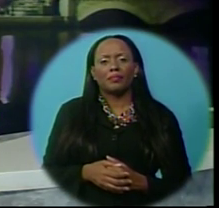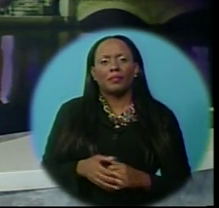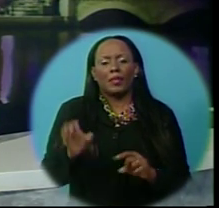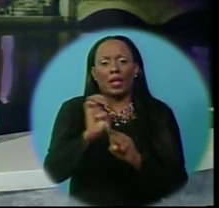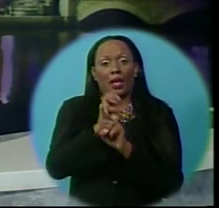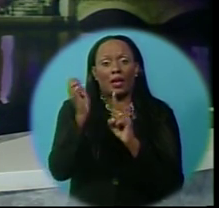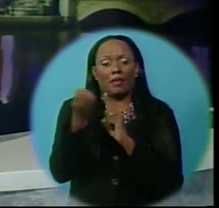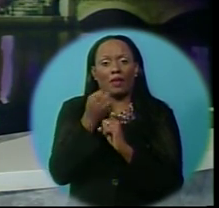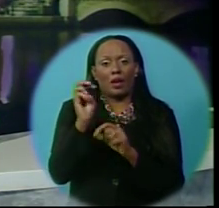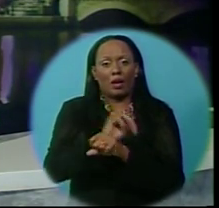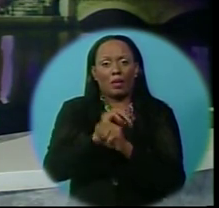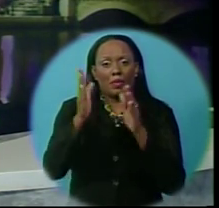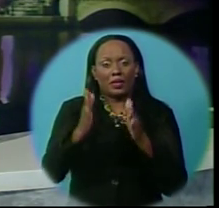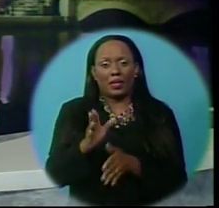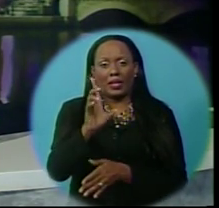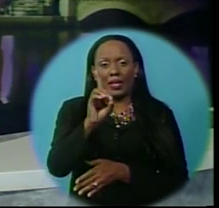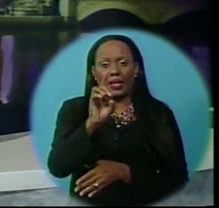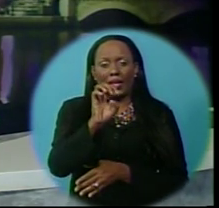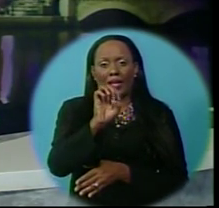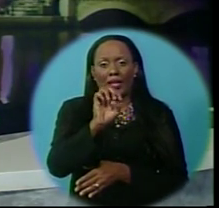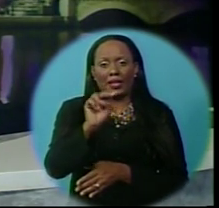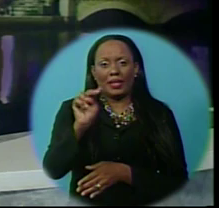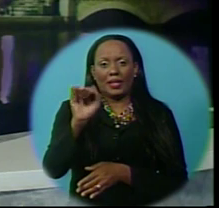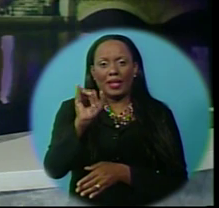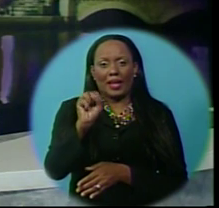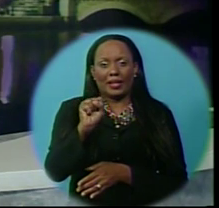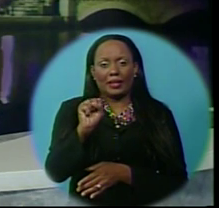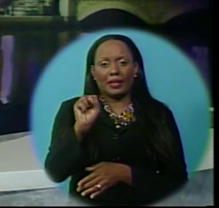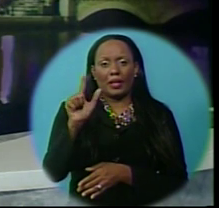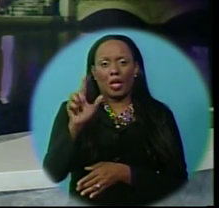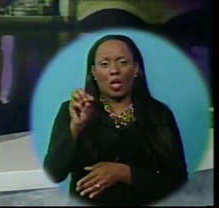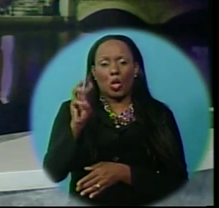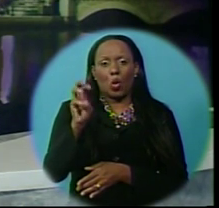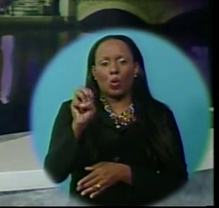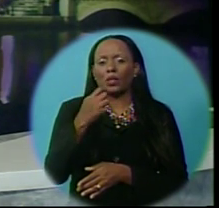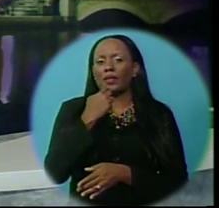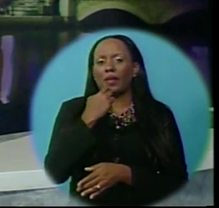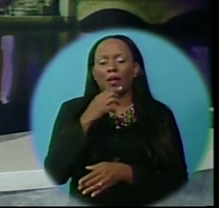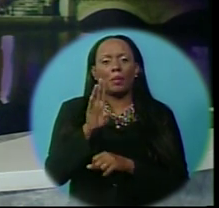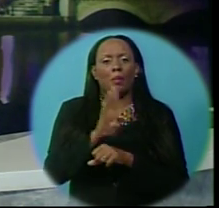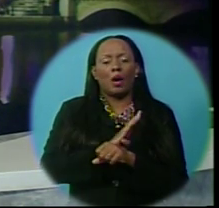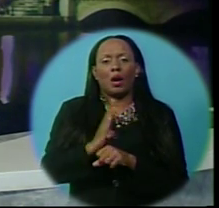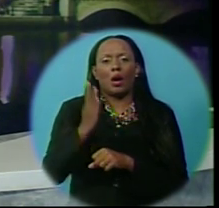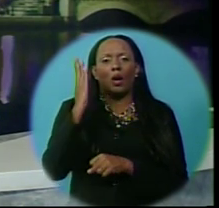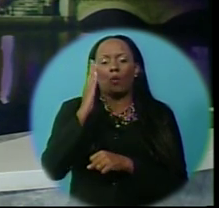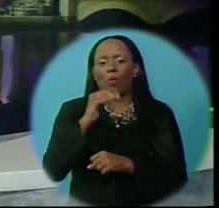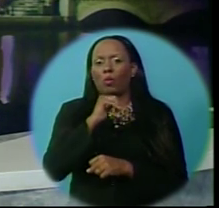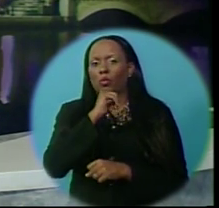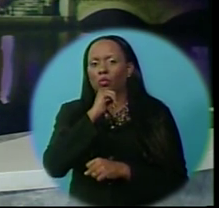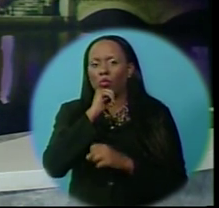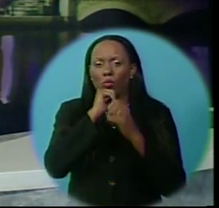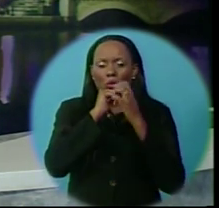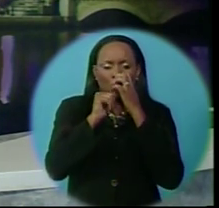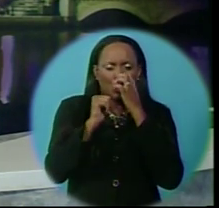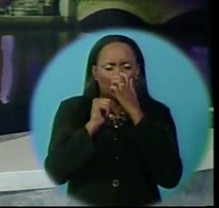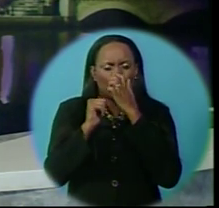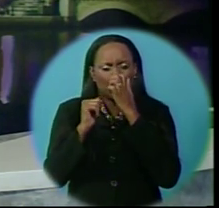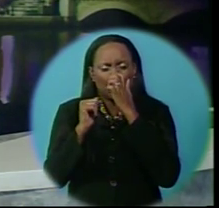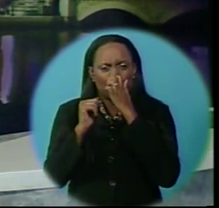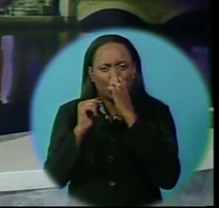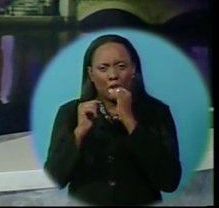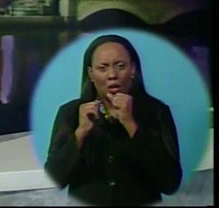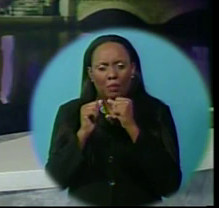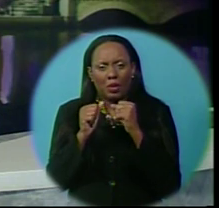Environment Minister Dr. Dennis Lowe is saying tonight that Barbados will not be held hostage by private waste haulers. His